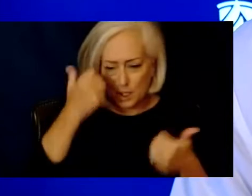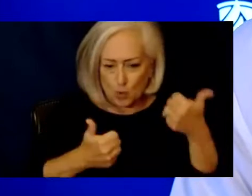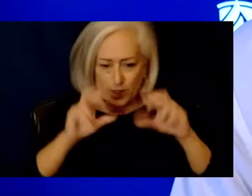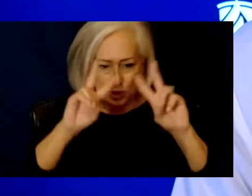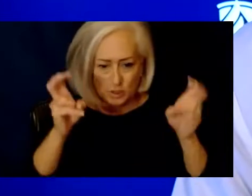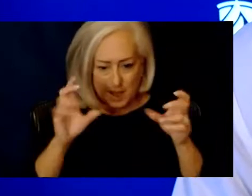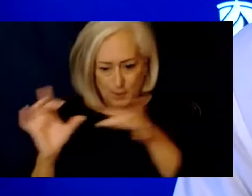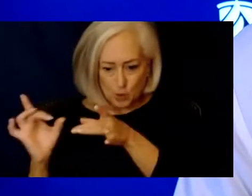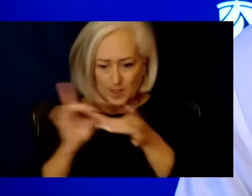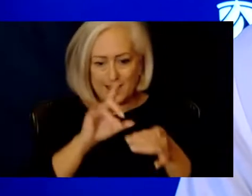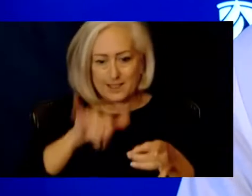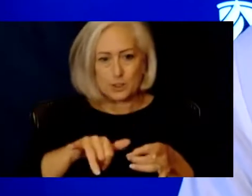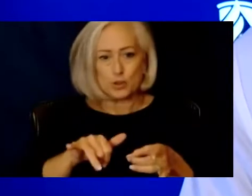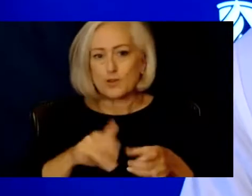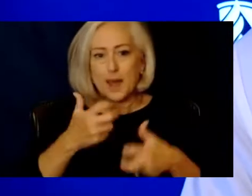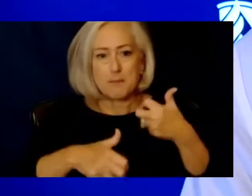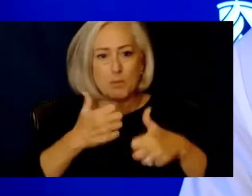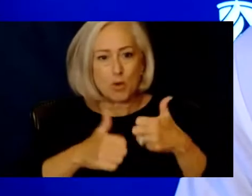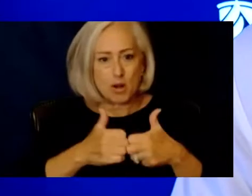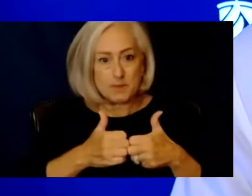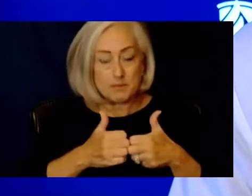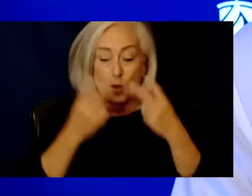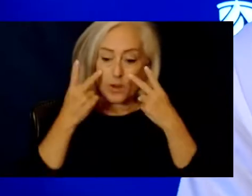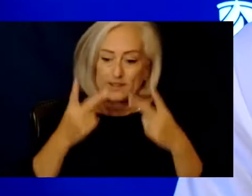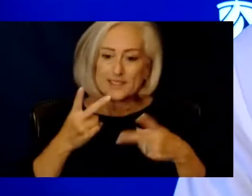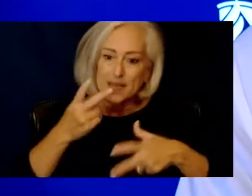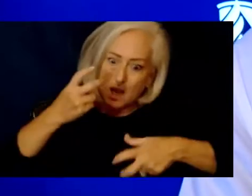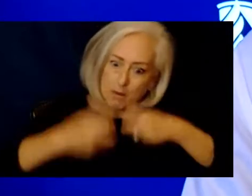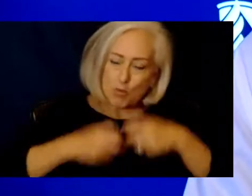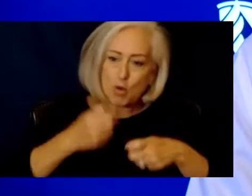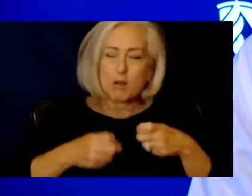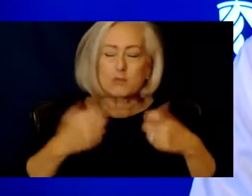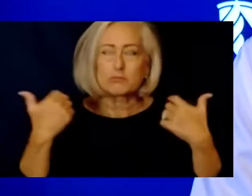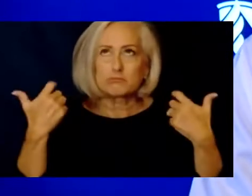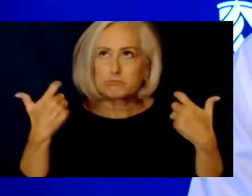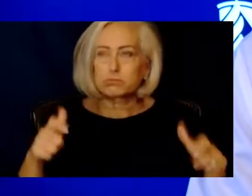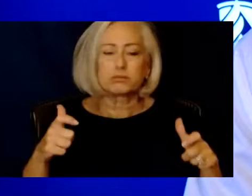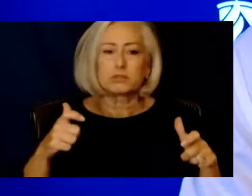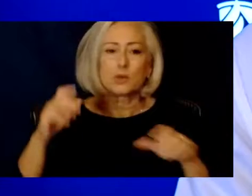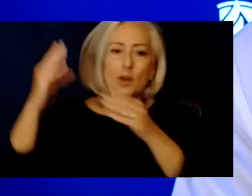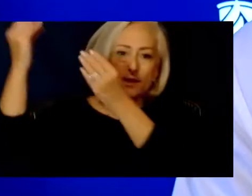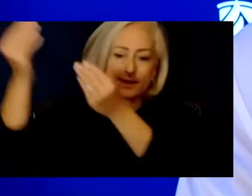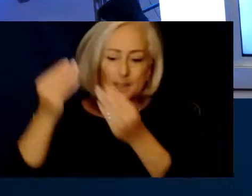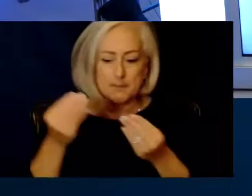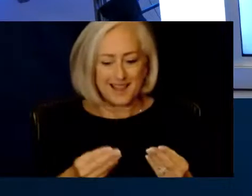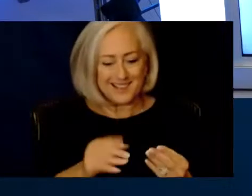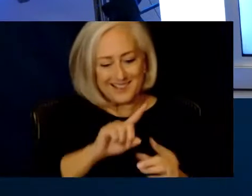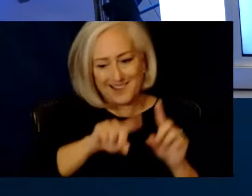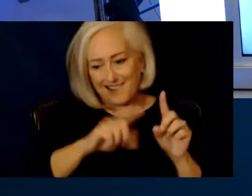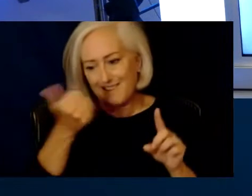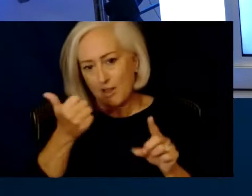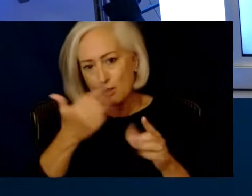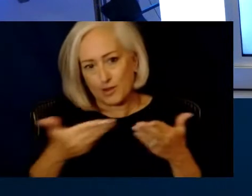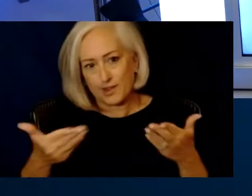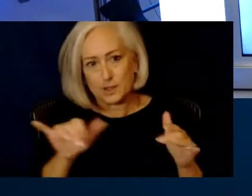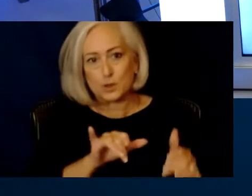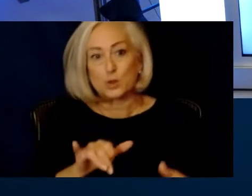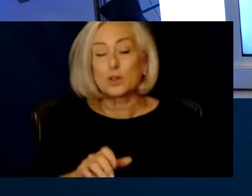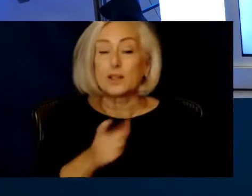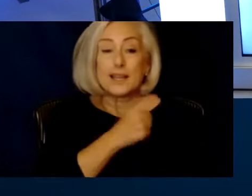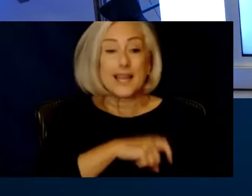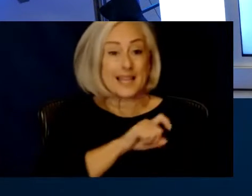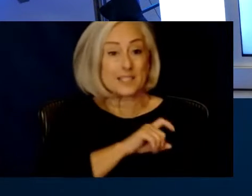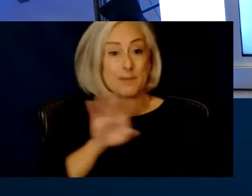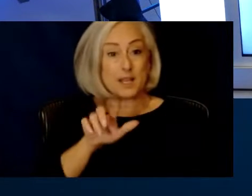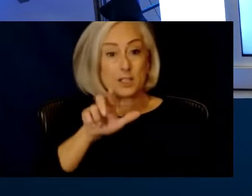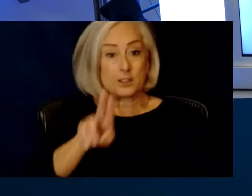see significant issues in supply chain and those types of things as well. And just to say, in the Spanish flu epidemic, Kansas City and St. Louis had very different